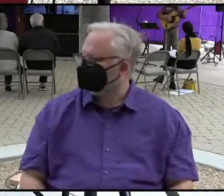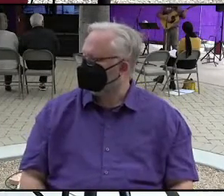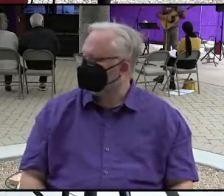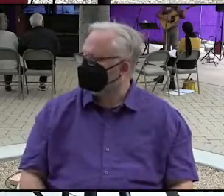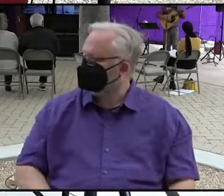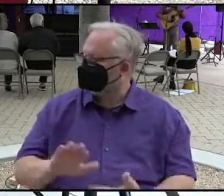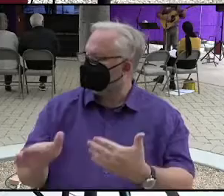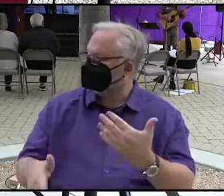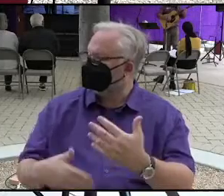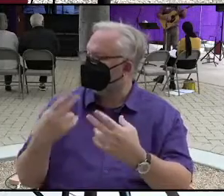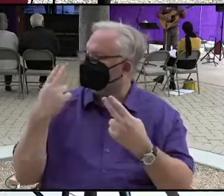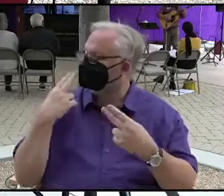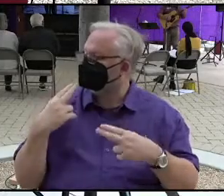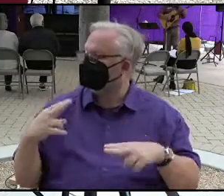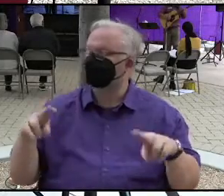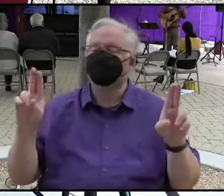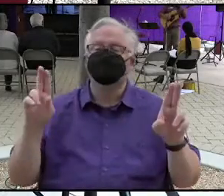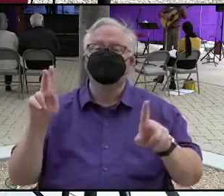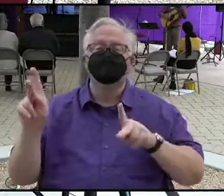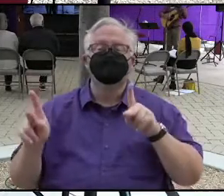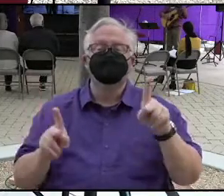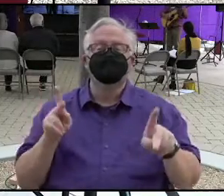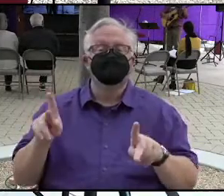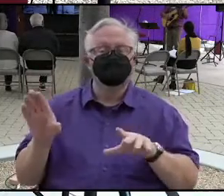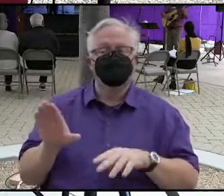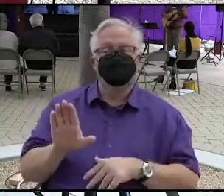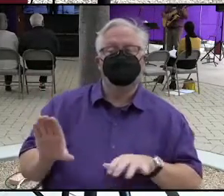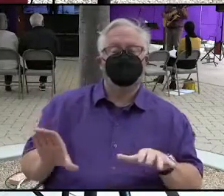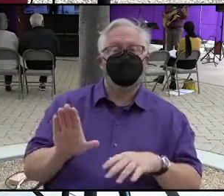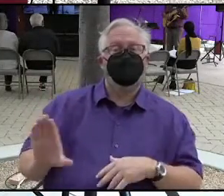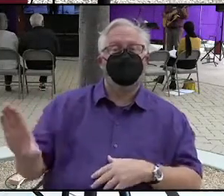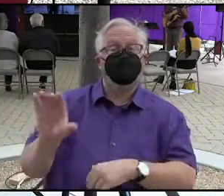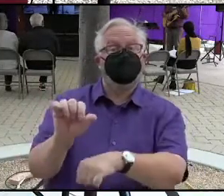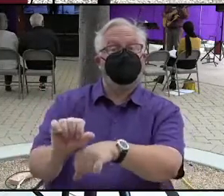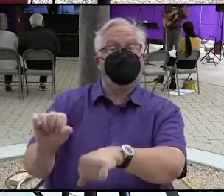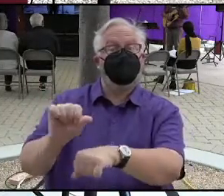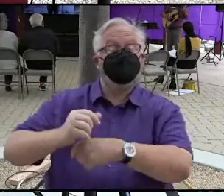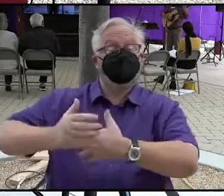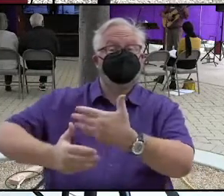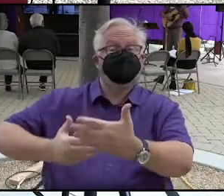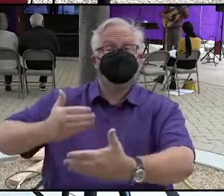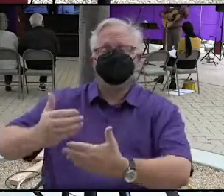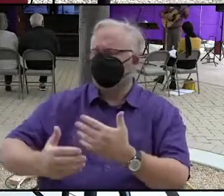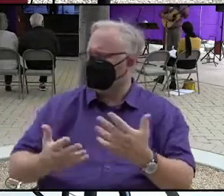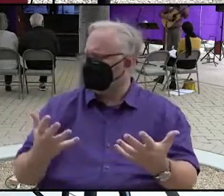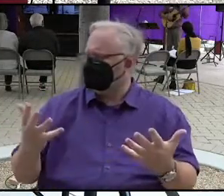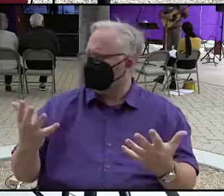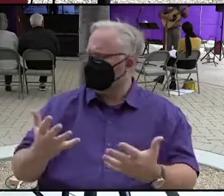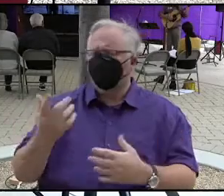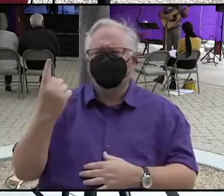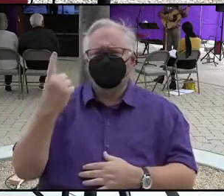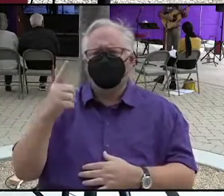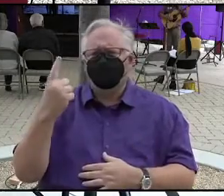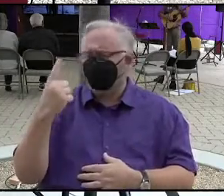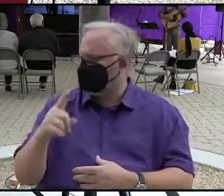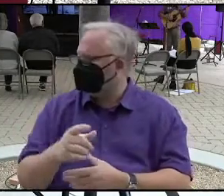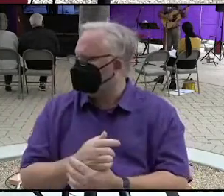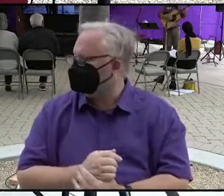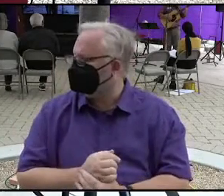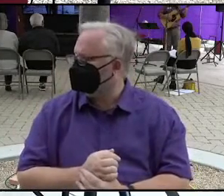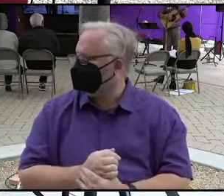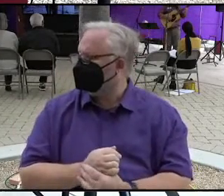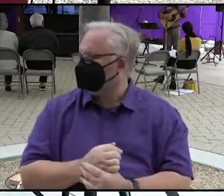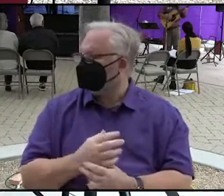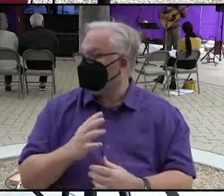all innocent doing their job. And what was it for? Was